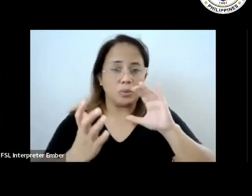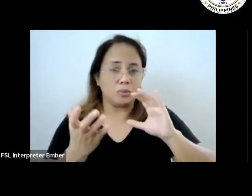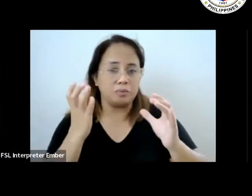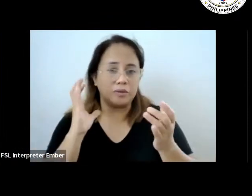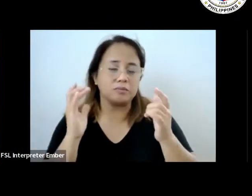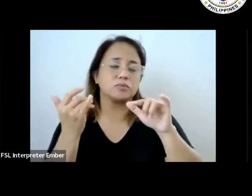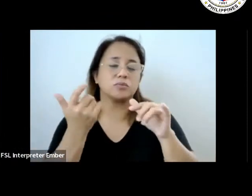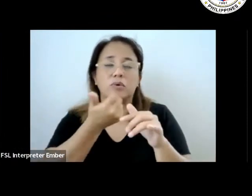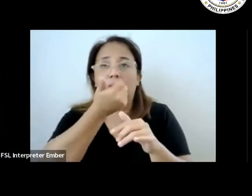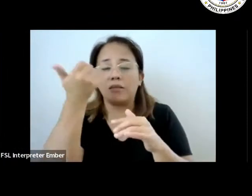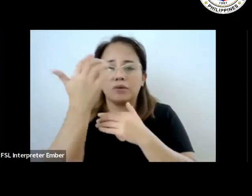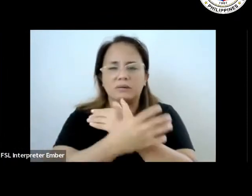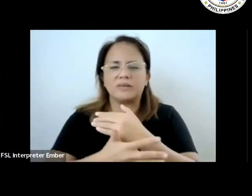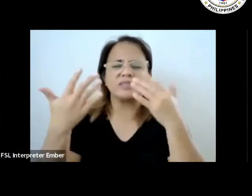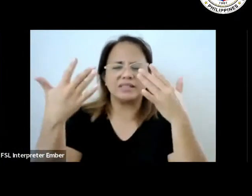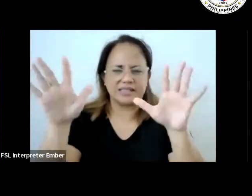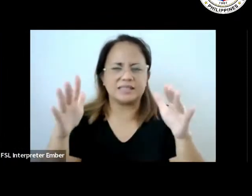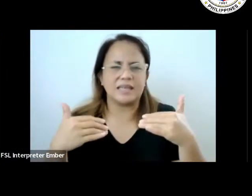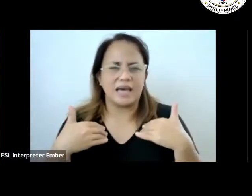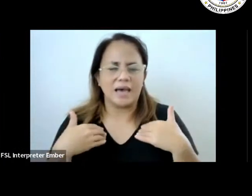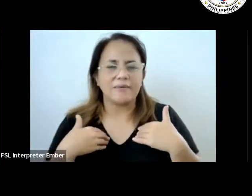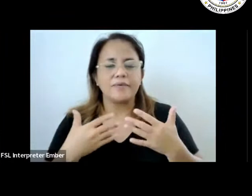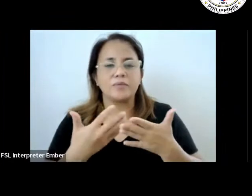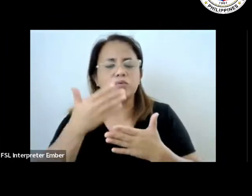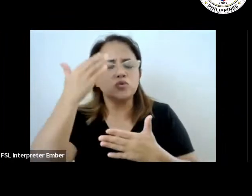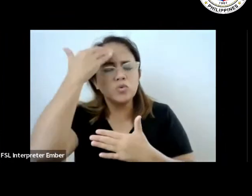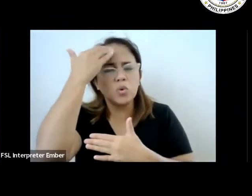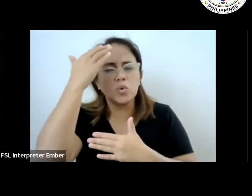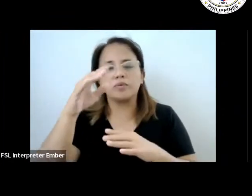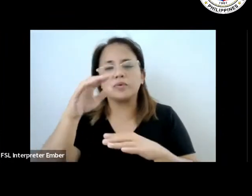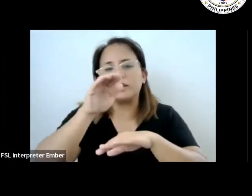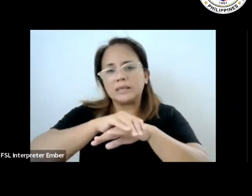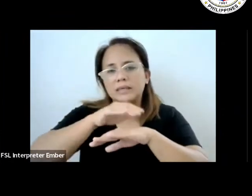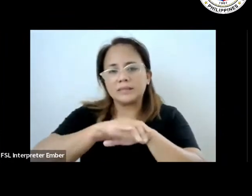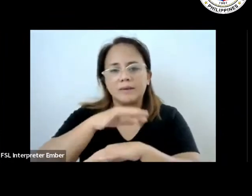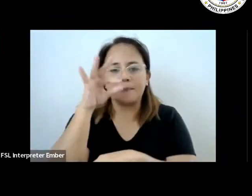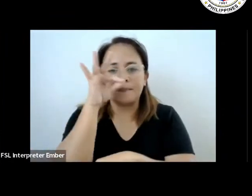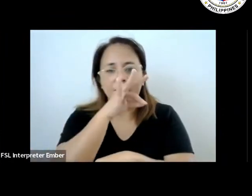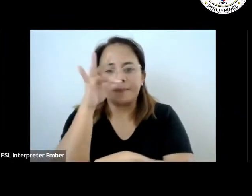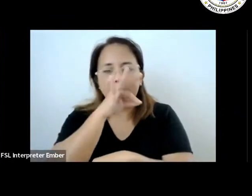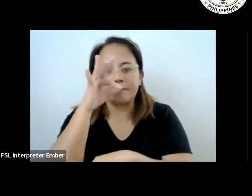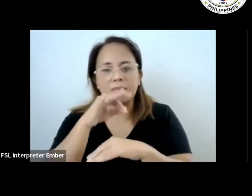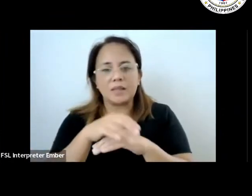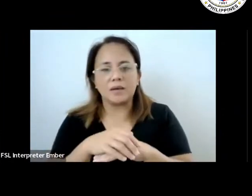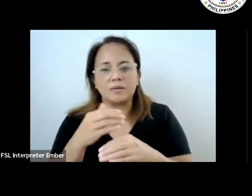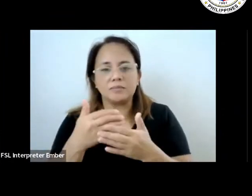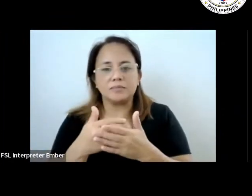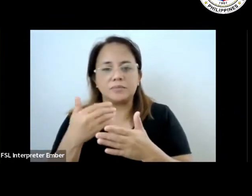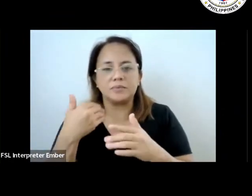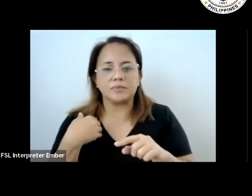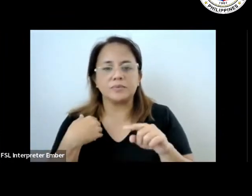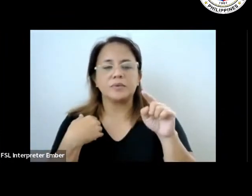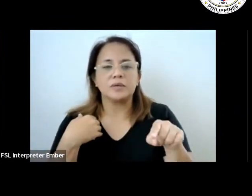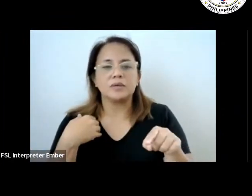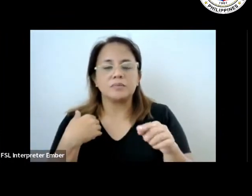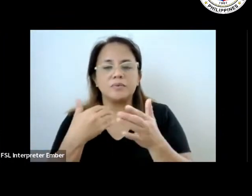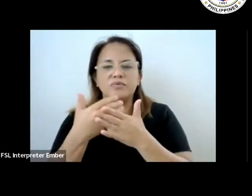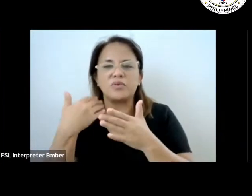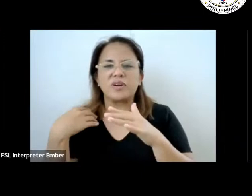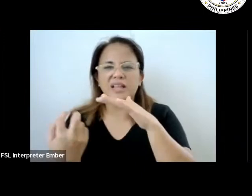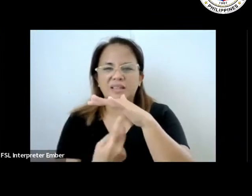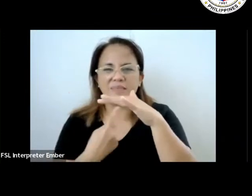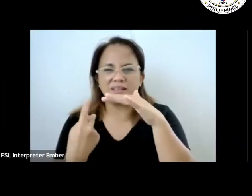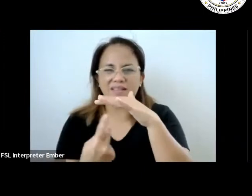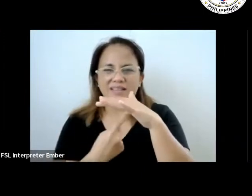countries, because we already have that initial know-how of English and Filipino during our preschooling days. We have been using